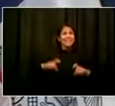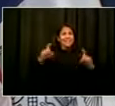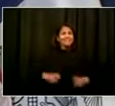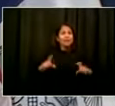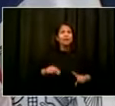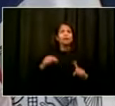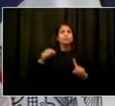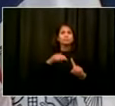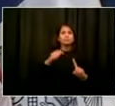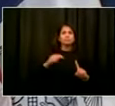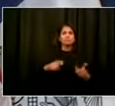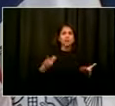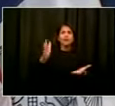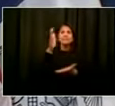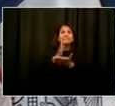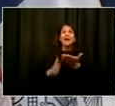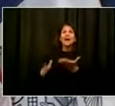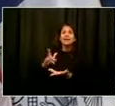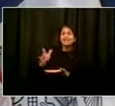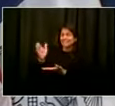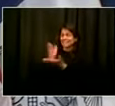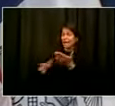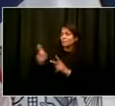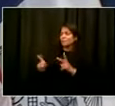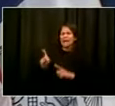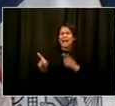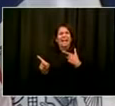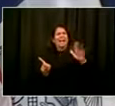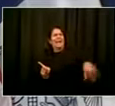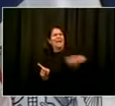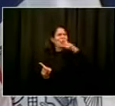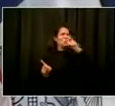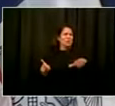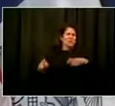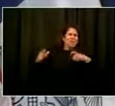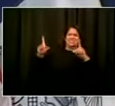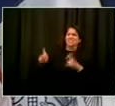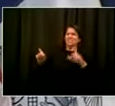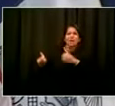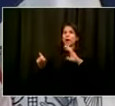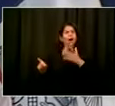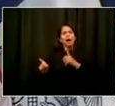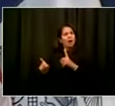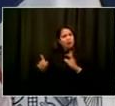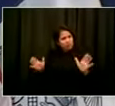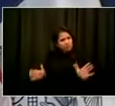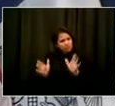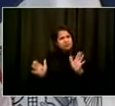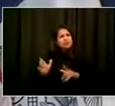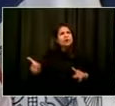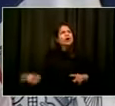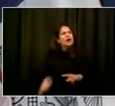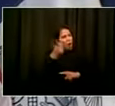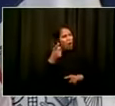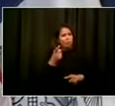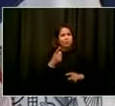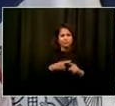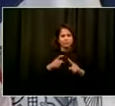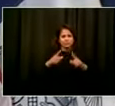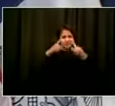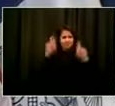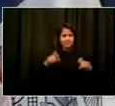and all of us for people to just go and experience it and participate and help us get the truer look on what's happening at this over this whole